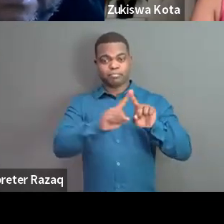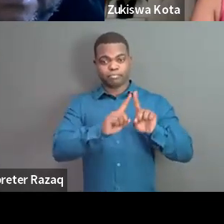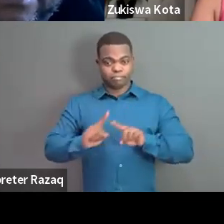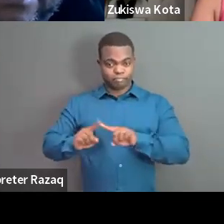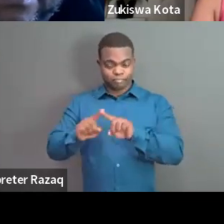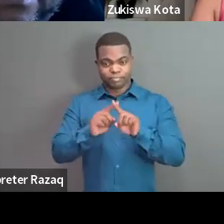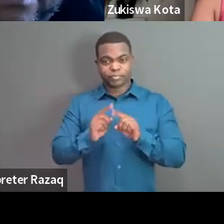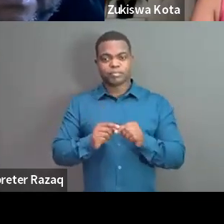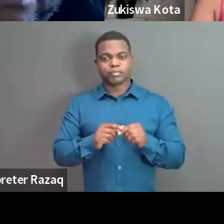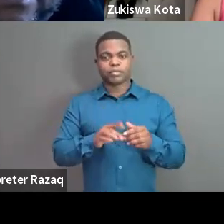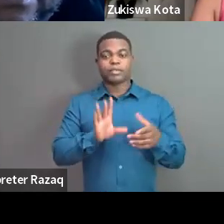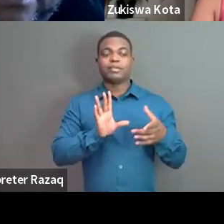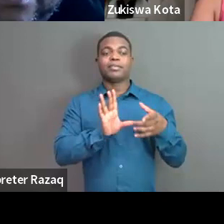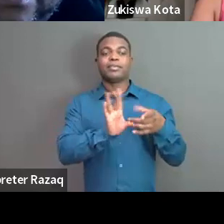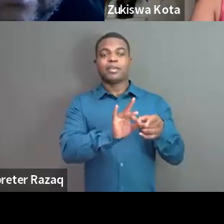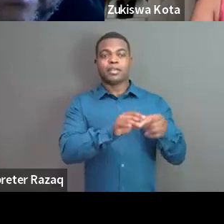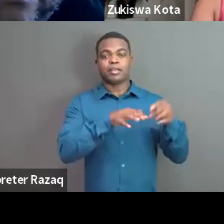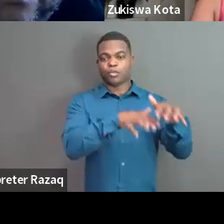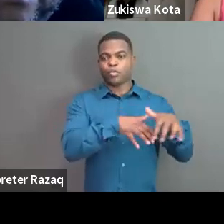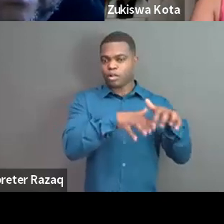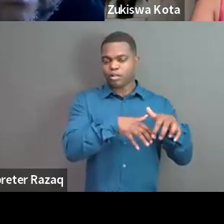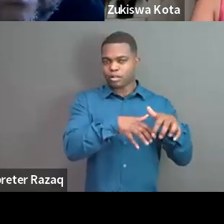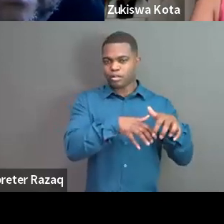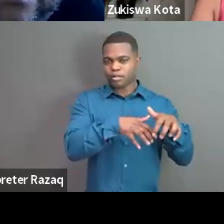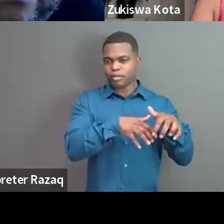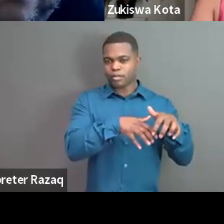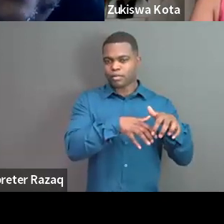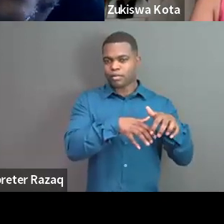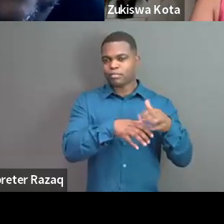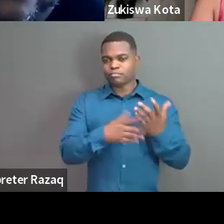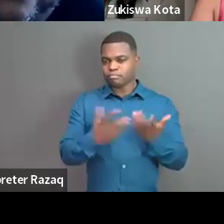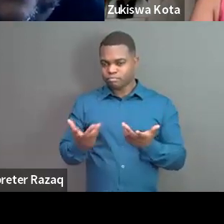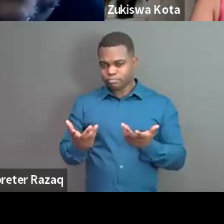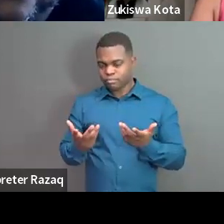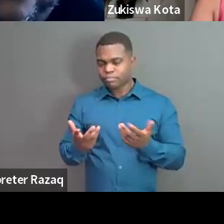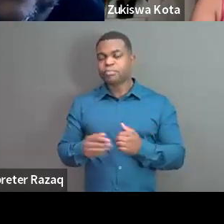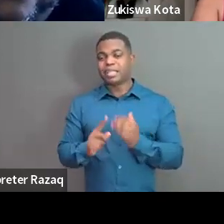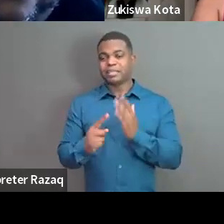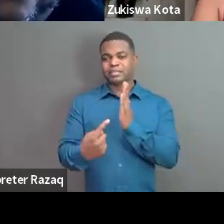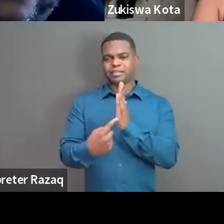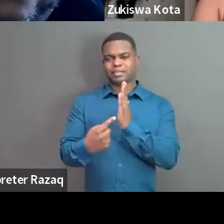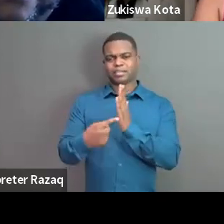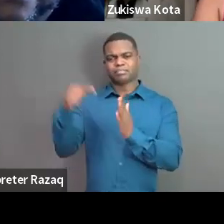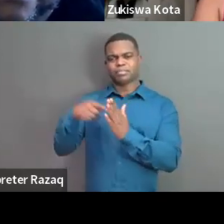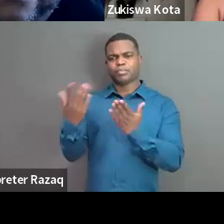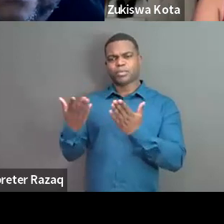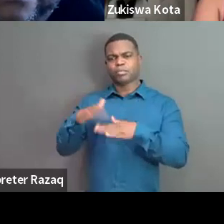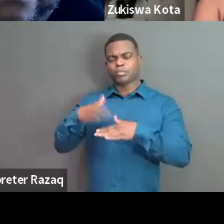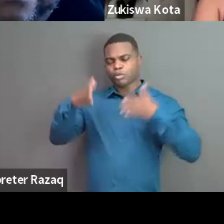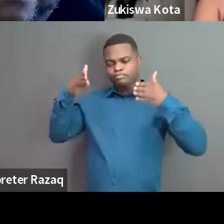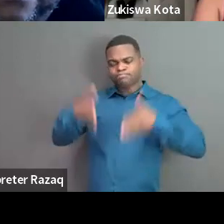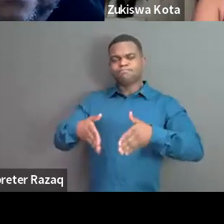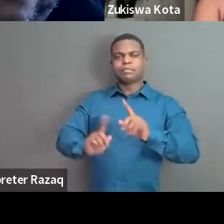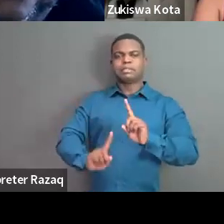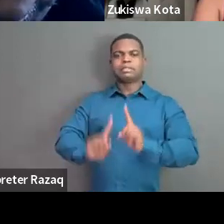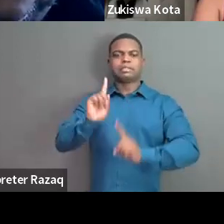really was focused on urban areas. And so there were a lot of those areas that were rural, that were